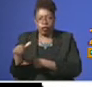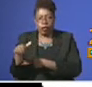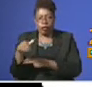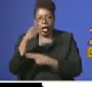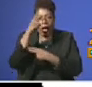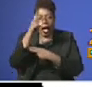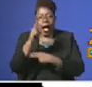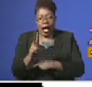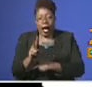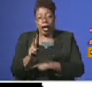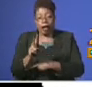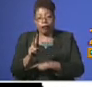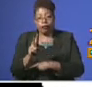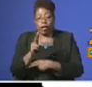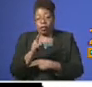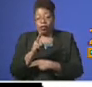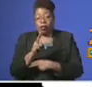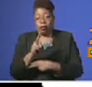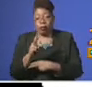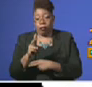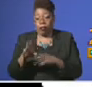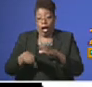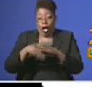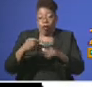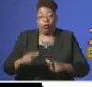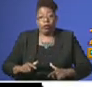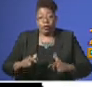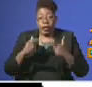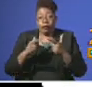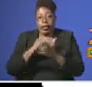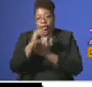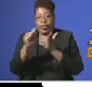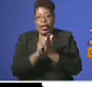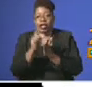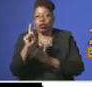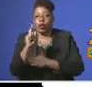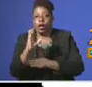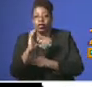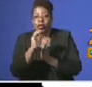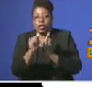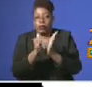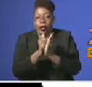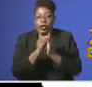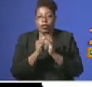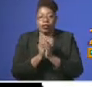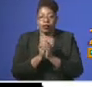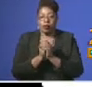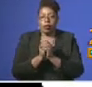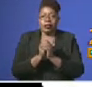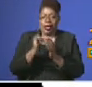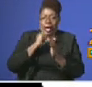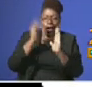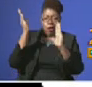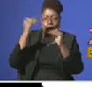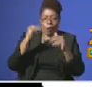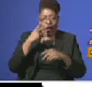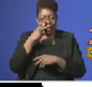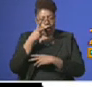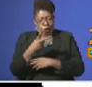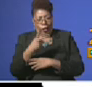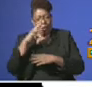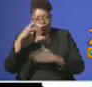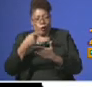he has outlived at the age of 100. I hope that I can look as well as you do when I am 100. You